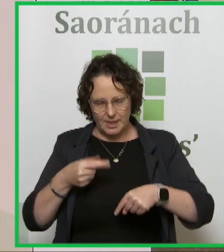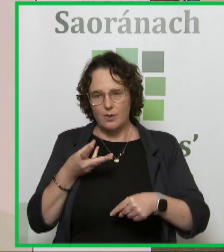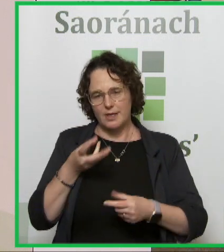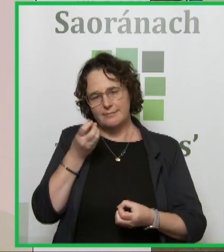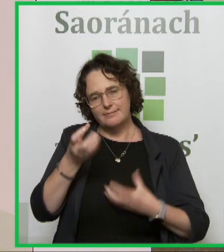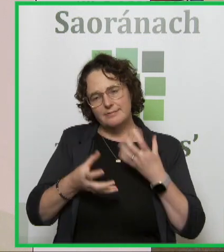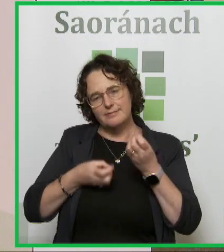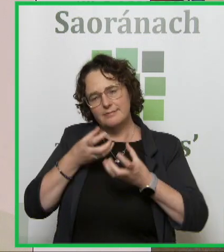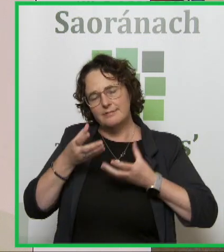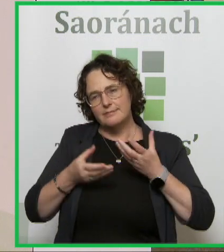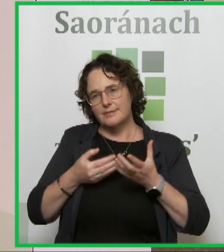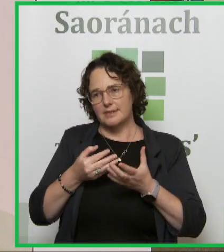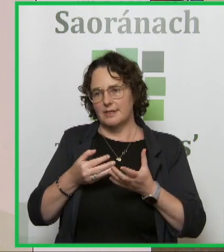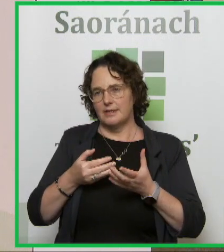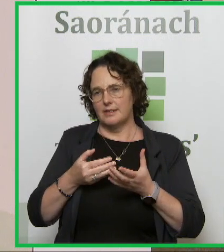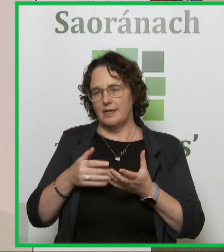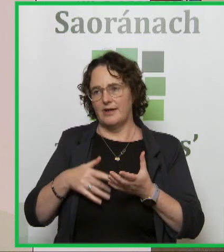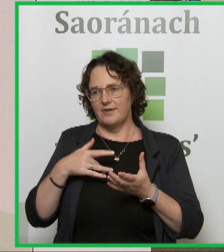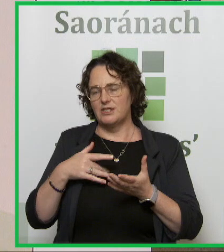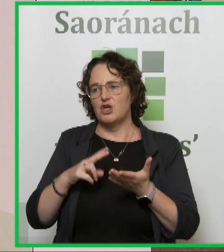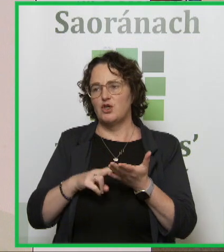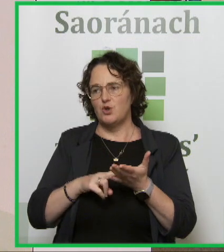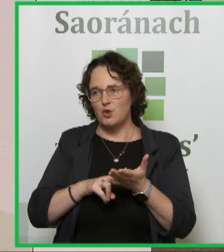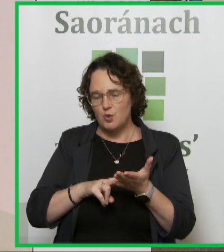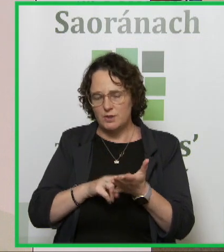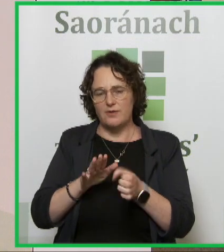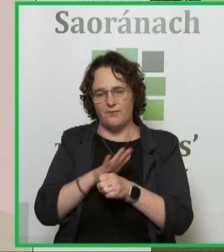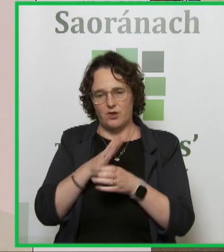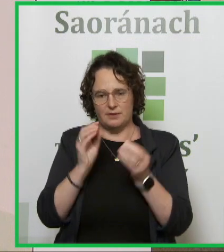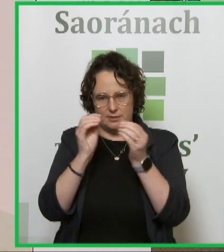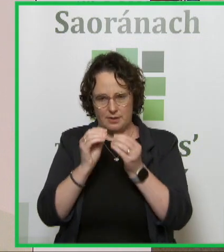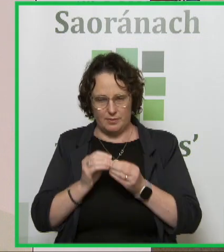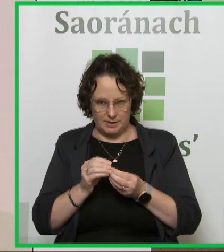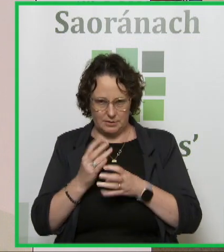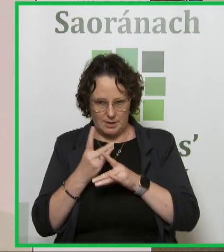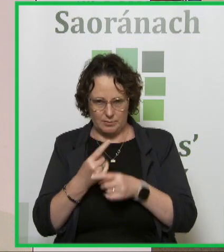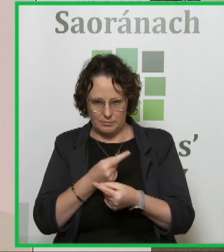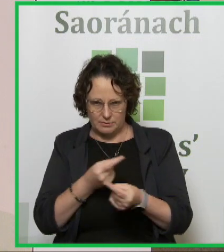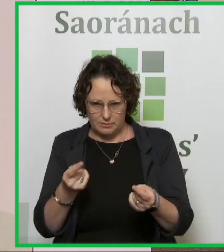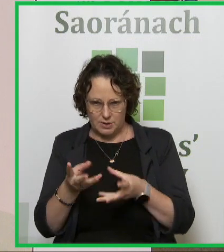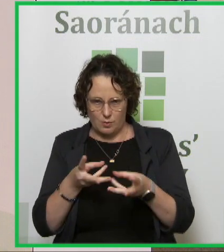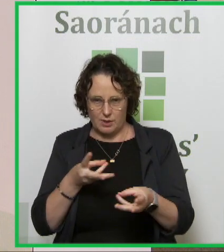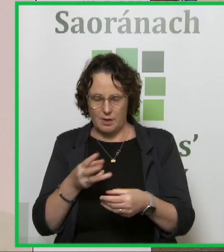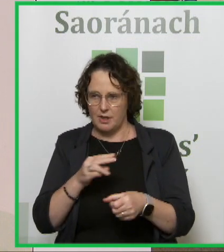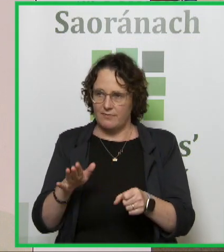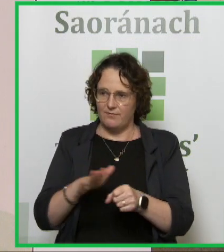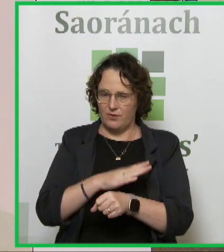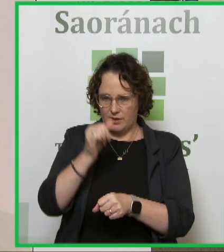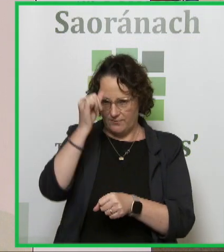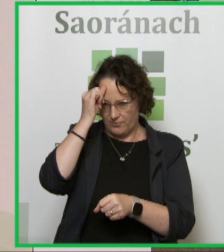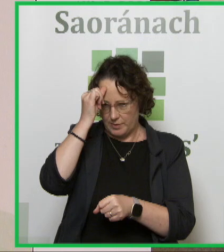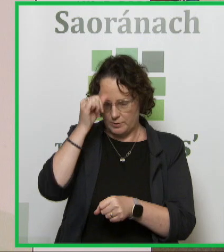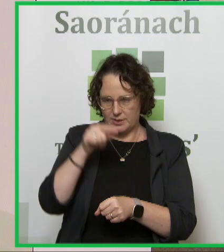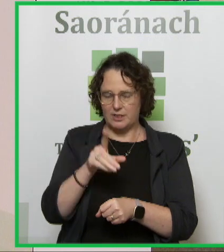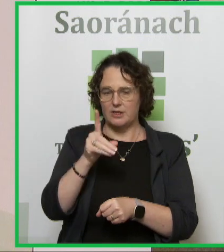perhaps useful comments for your work. I'm not totally familiar with drugs